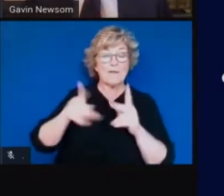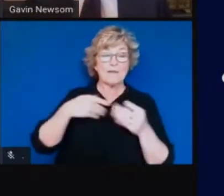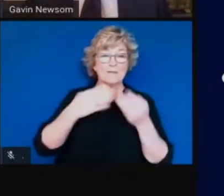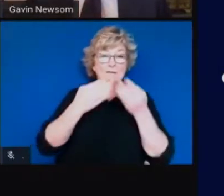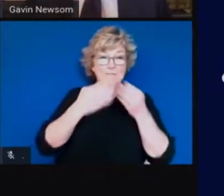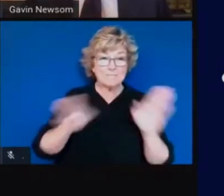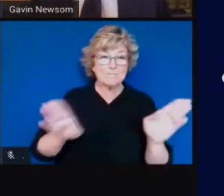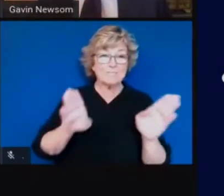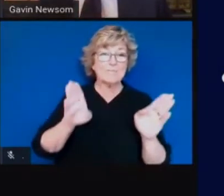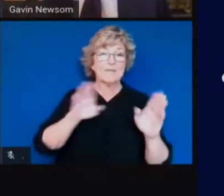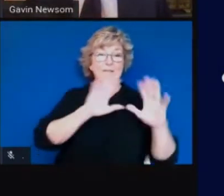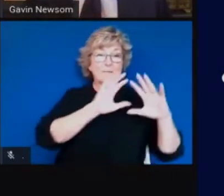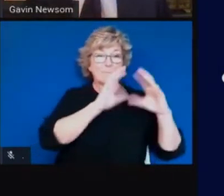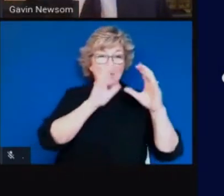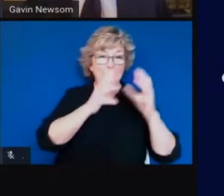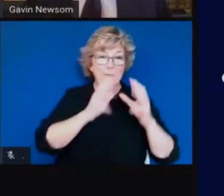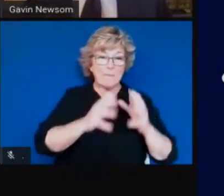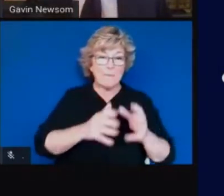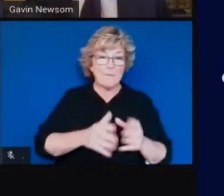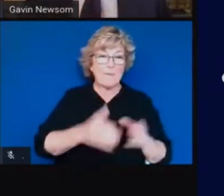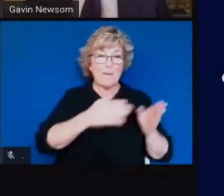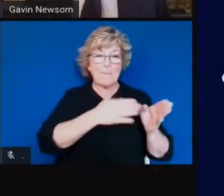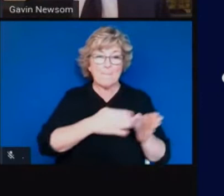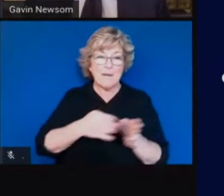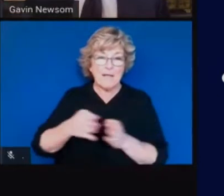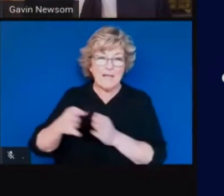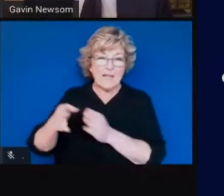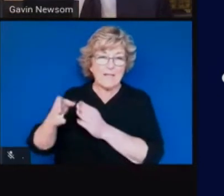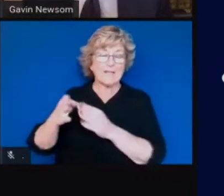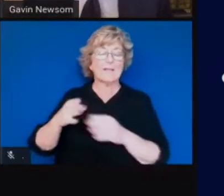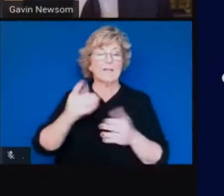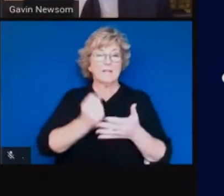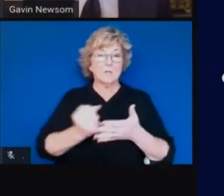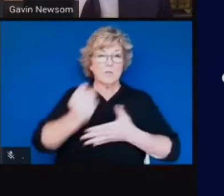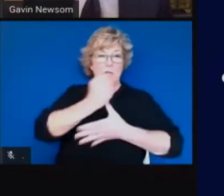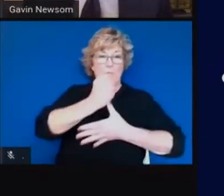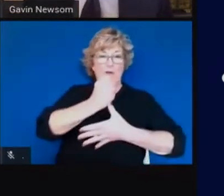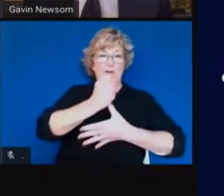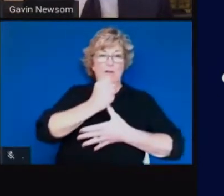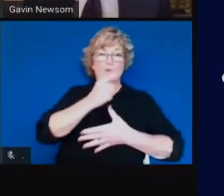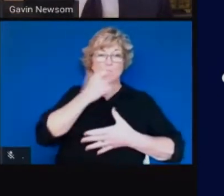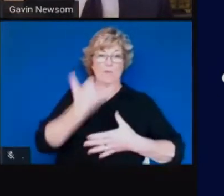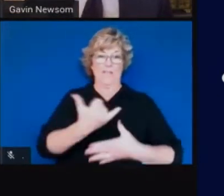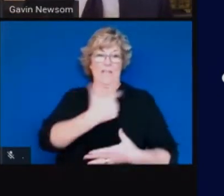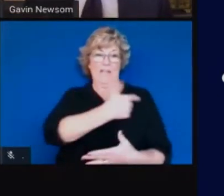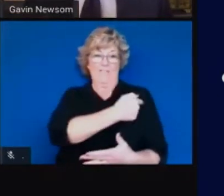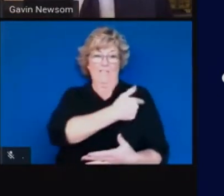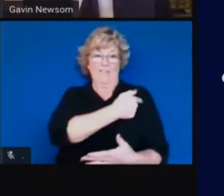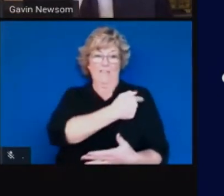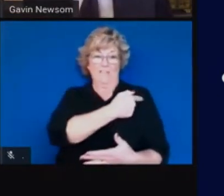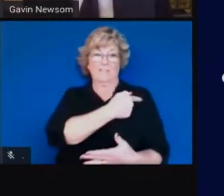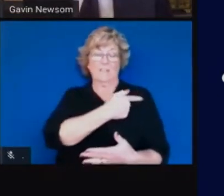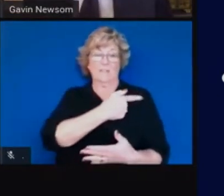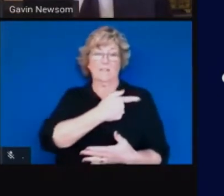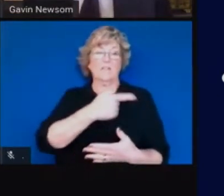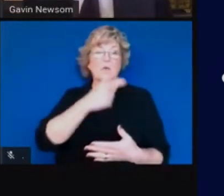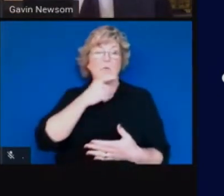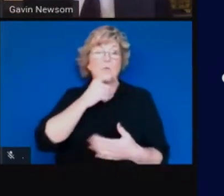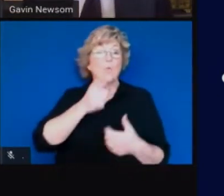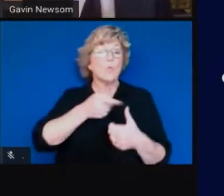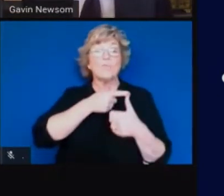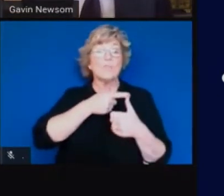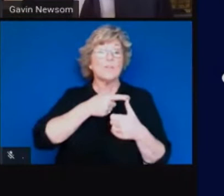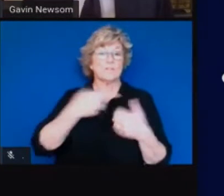have identified for Plan 1A prioritization, those that are currently getting vaccinated. And those are healthcare